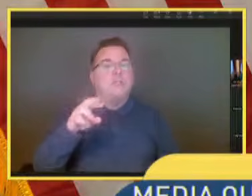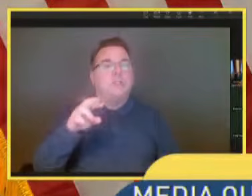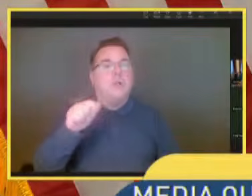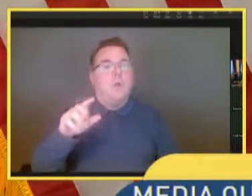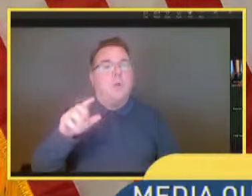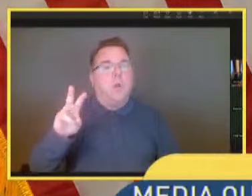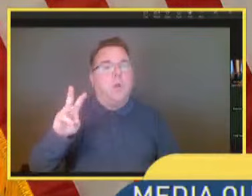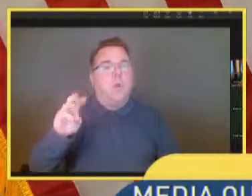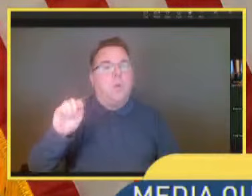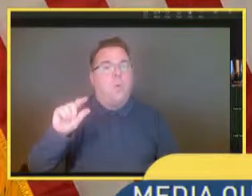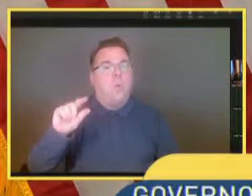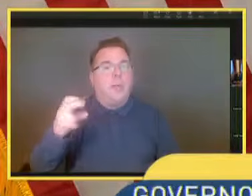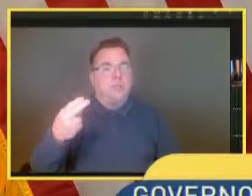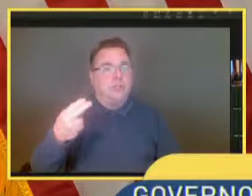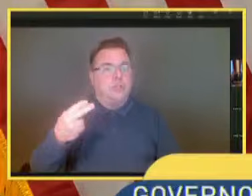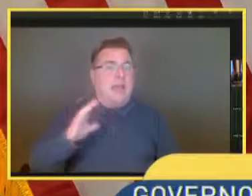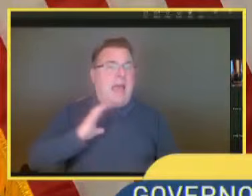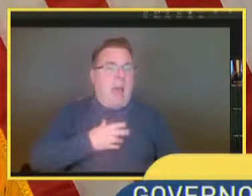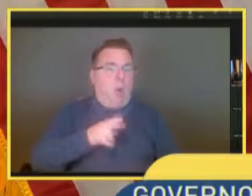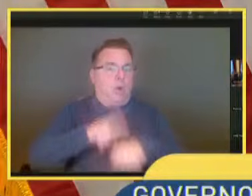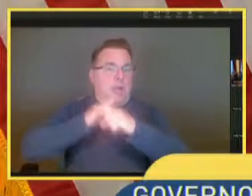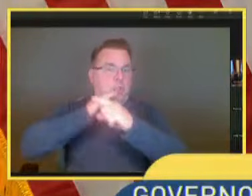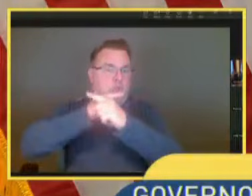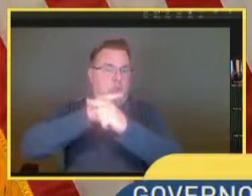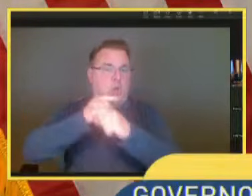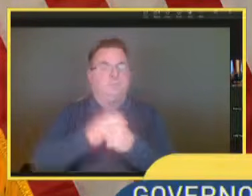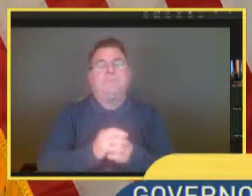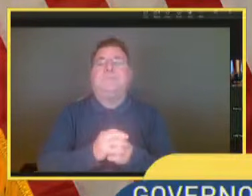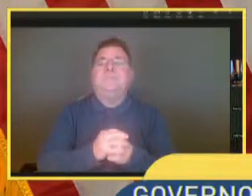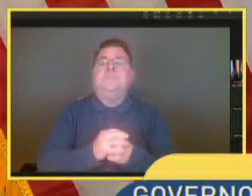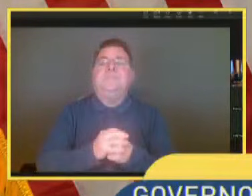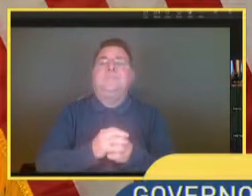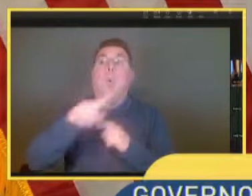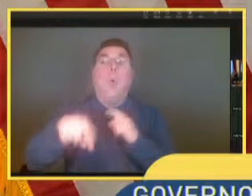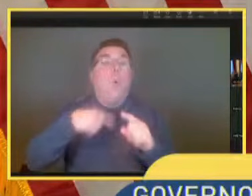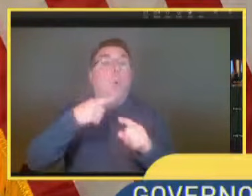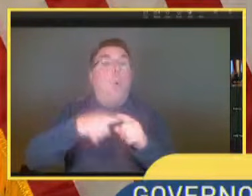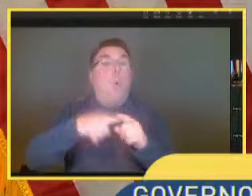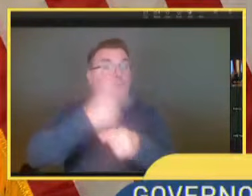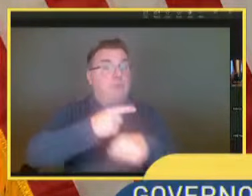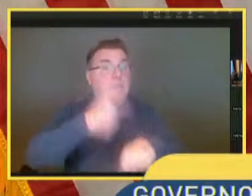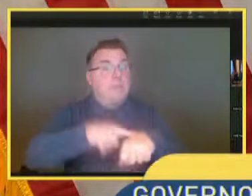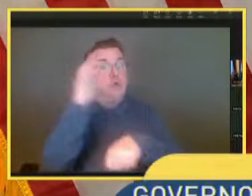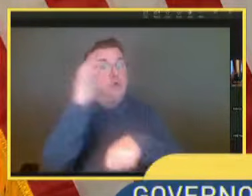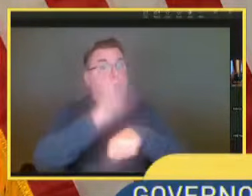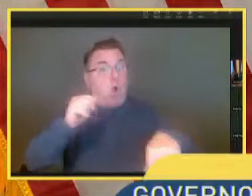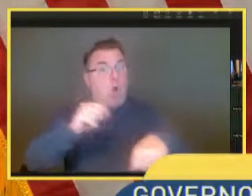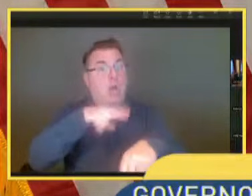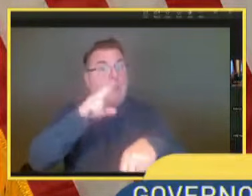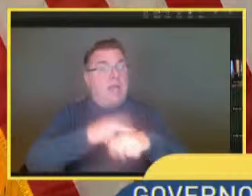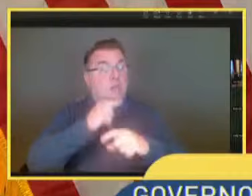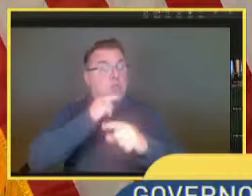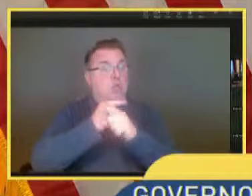And so the question about at what point, obviously that's something that we'll be having to think about as time goes forward.